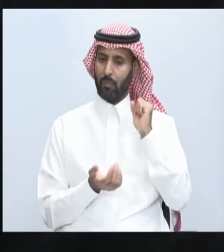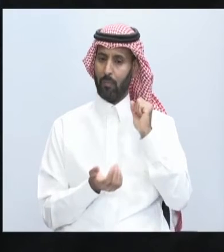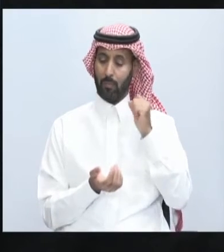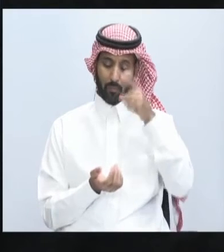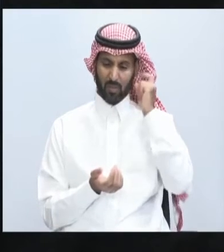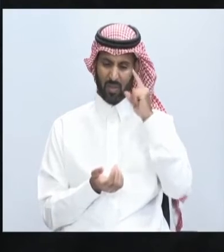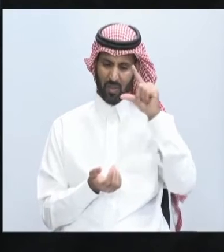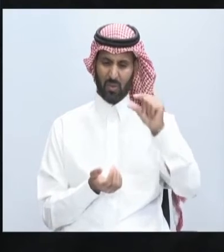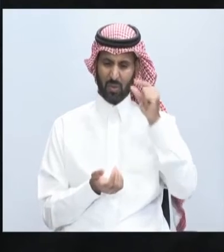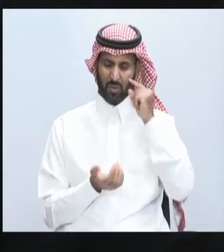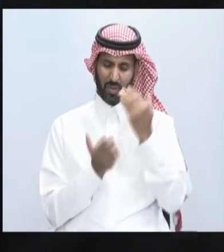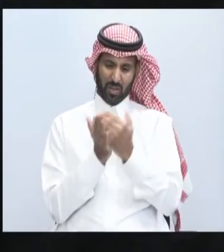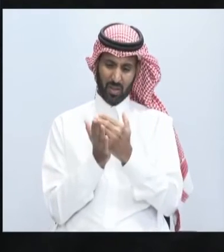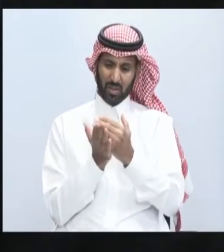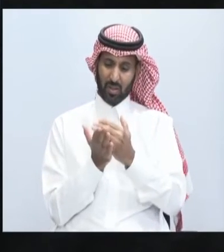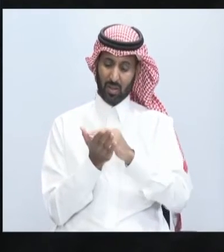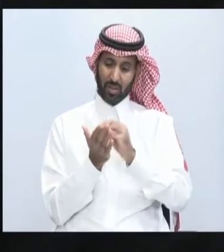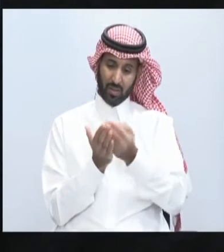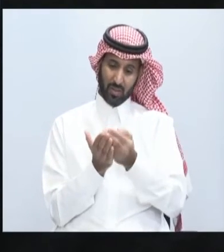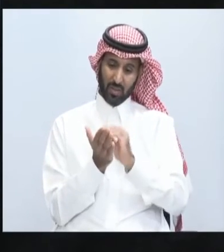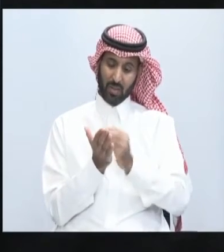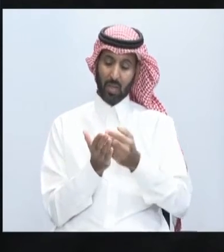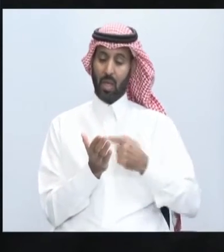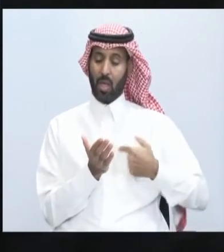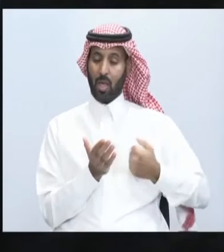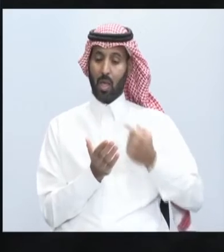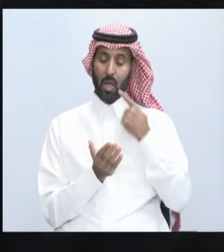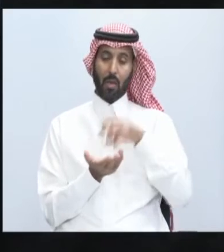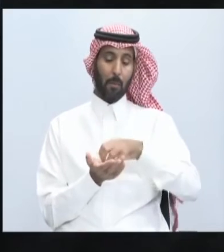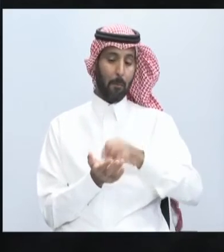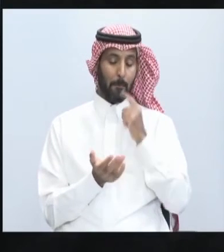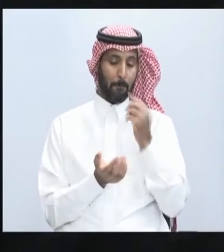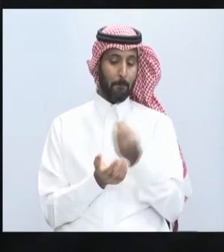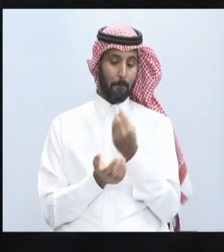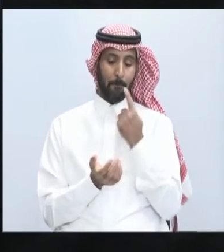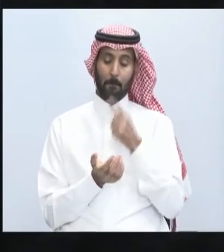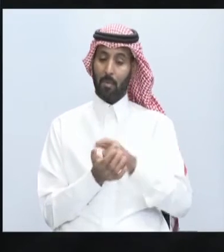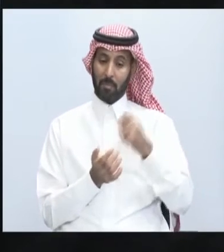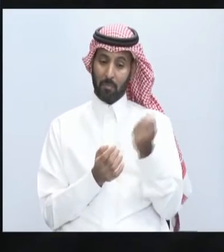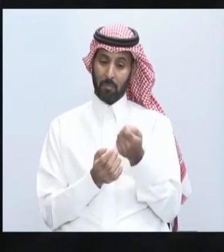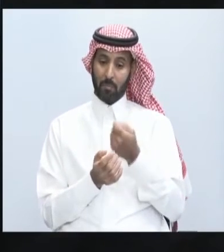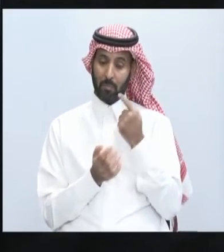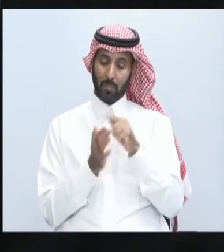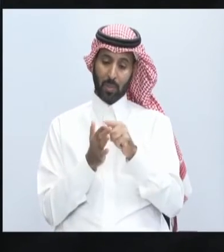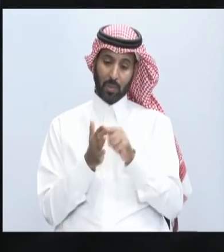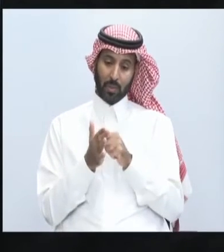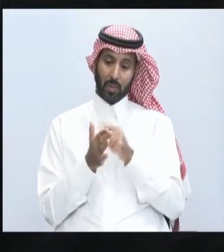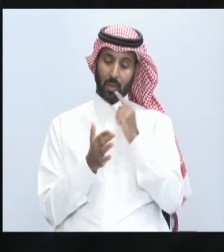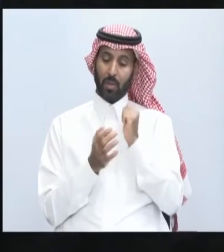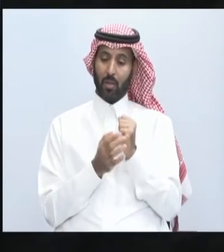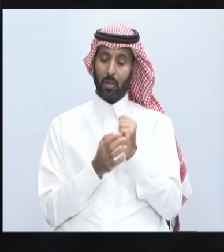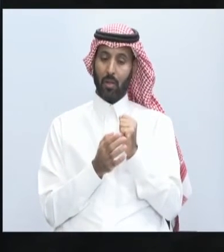like a very small notebook that has the name of the museum, maybe a pen, maybe